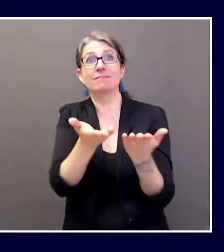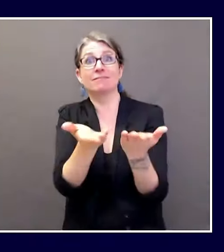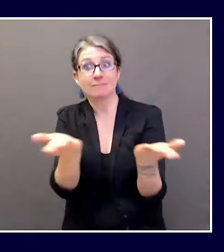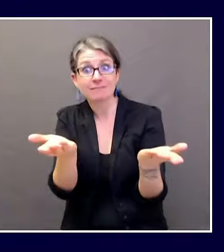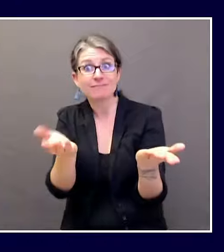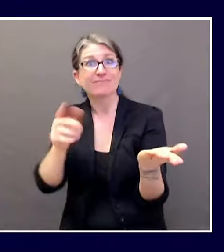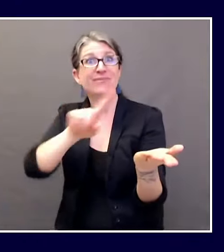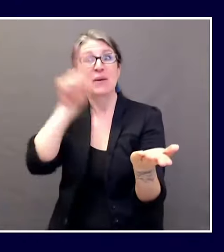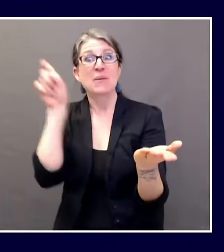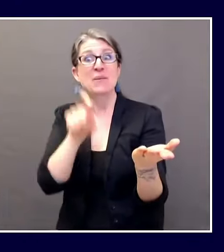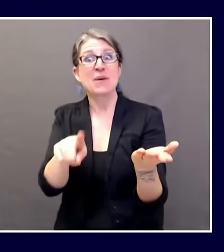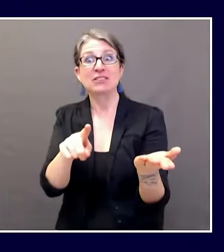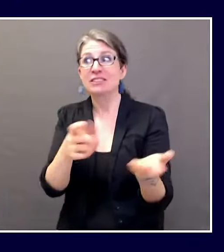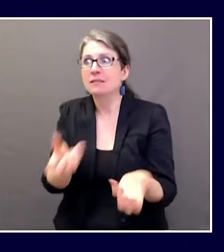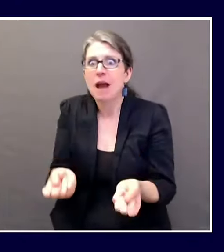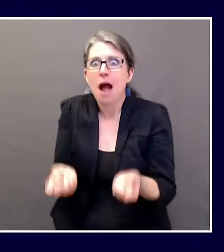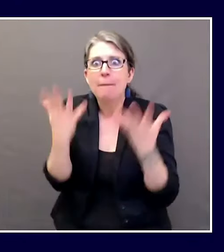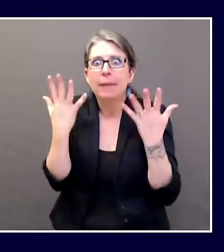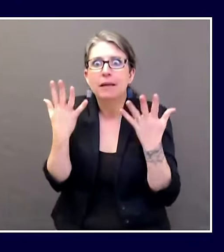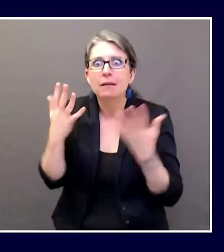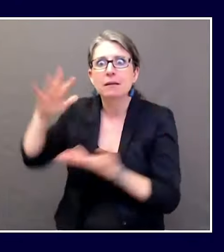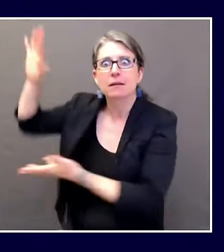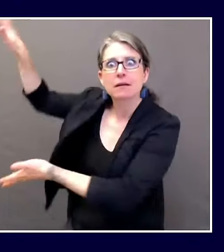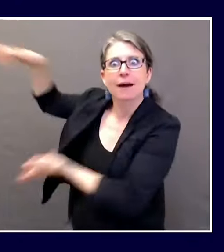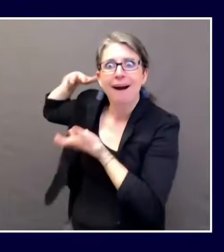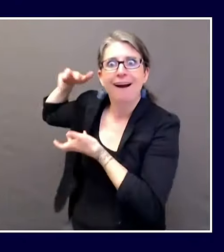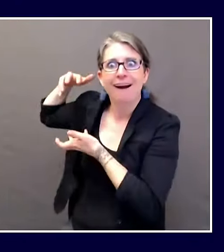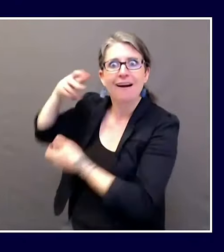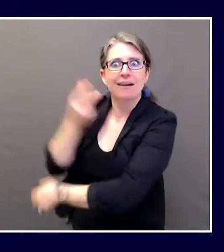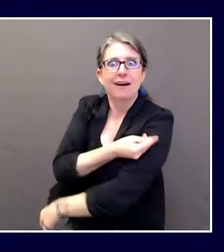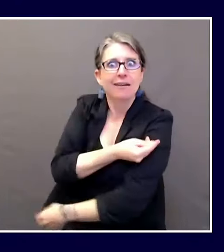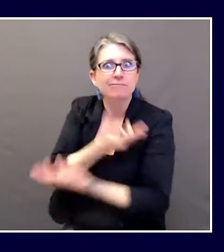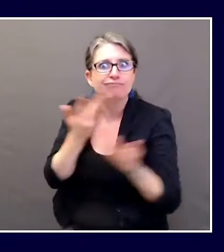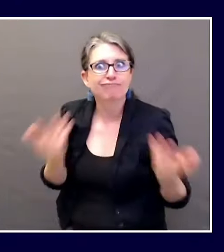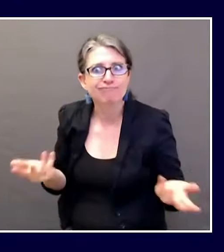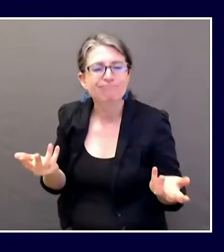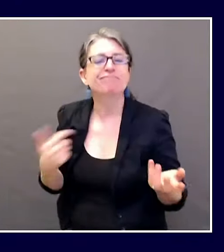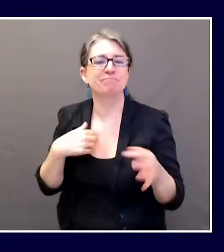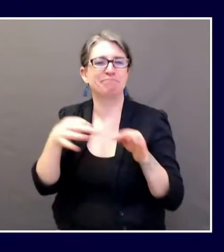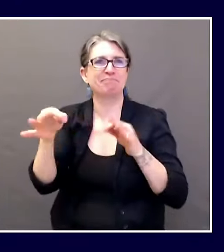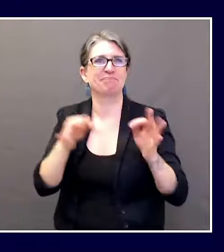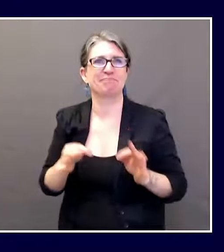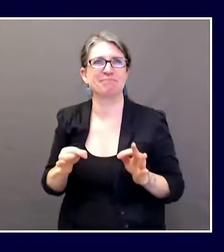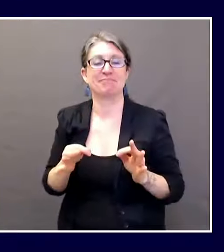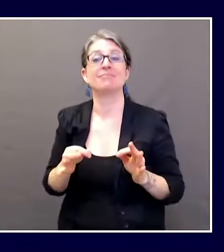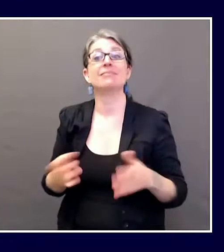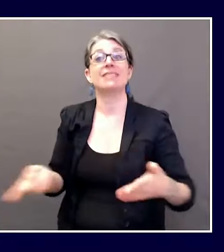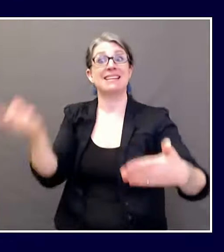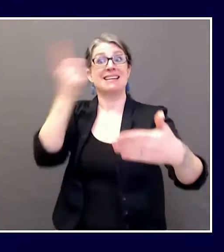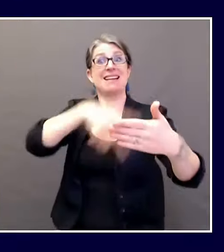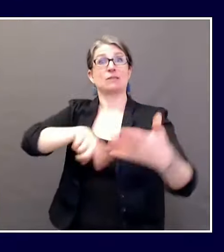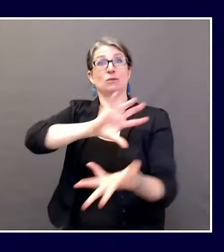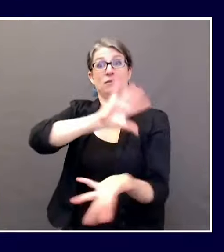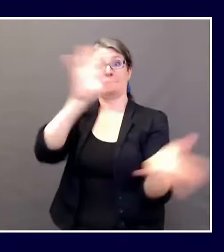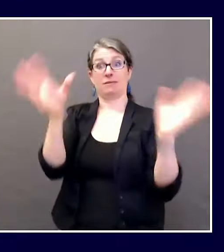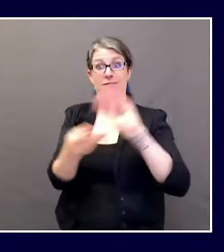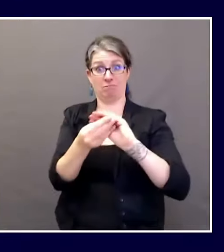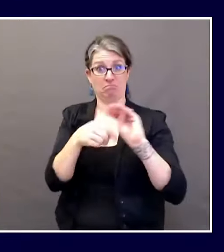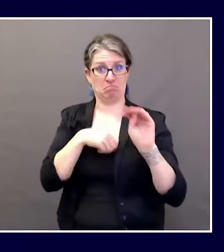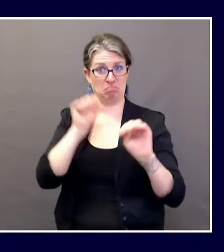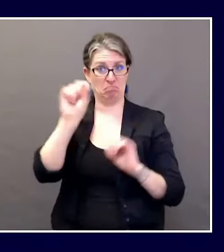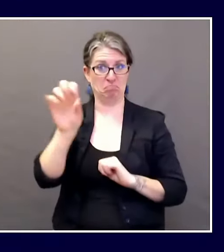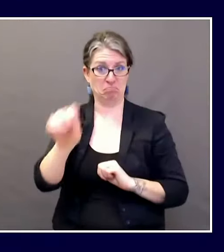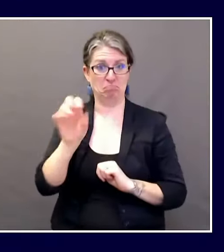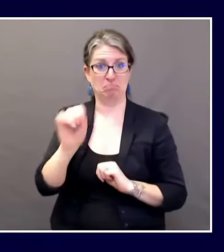Here's what we are getting in terms of vaccine allotment from the federal government next week as a state. Maine will